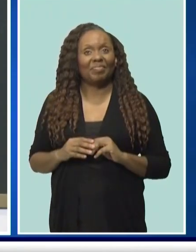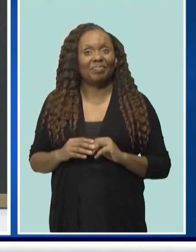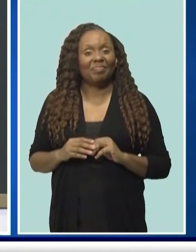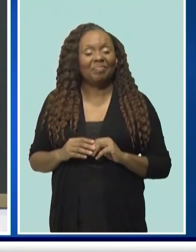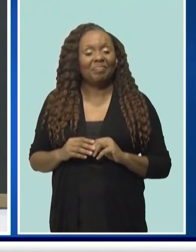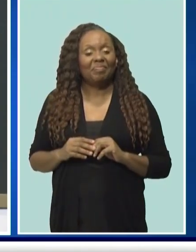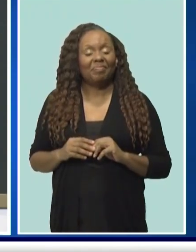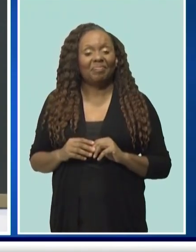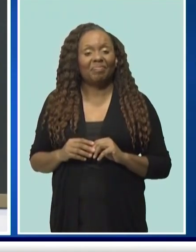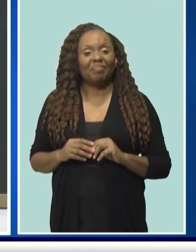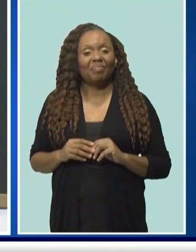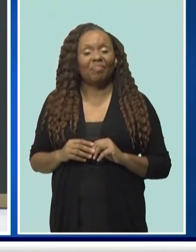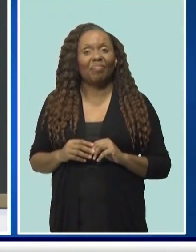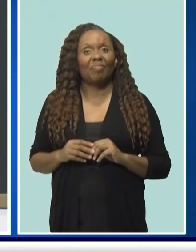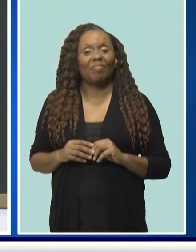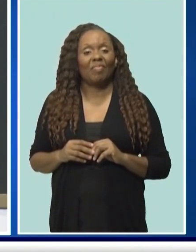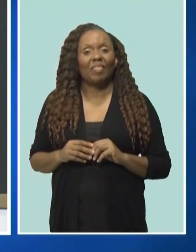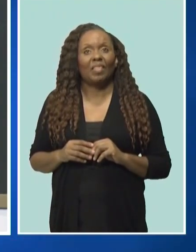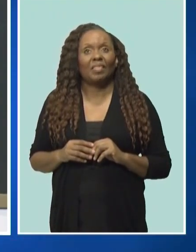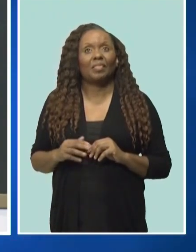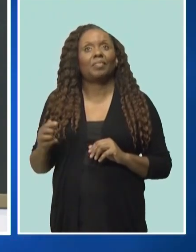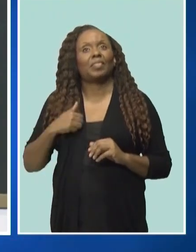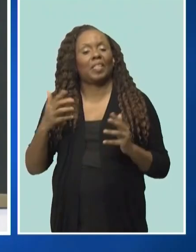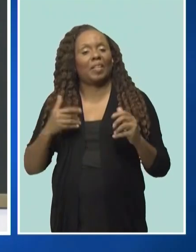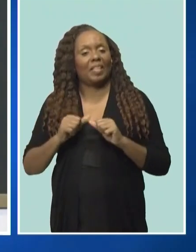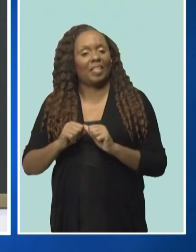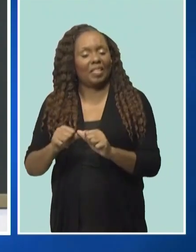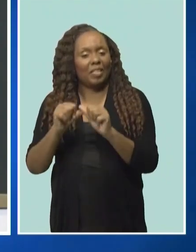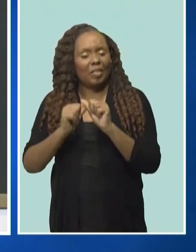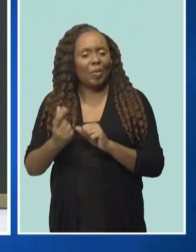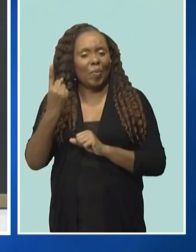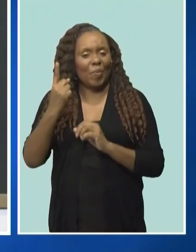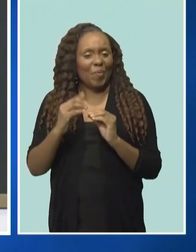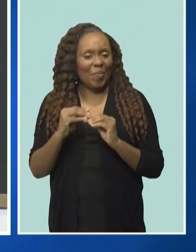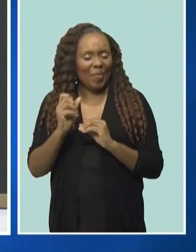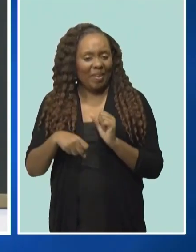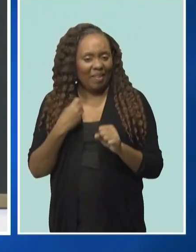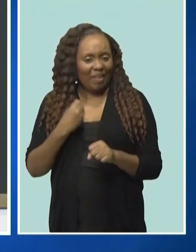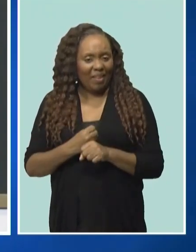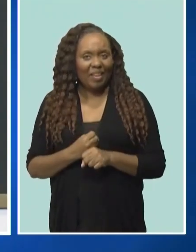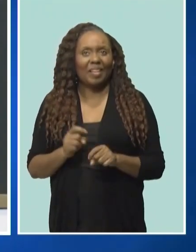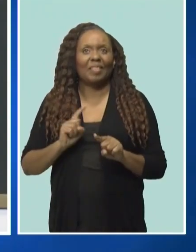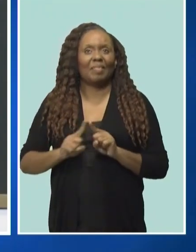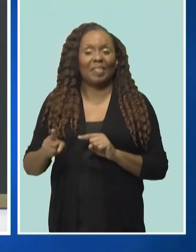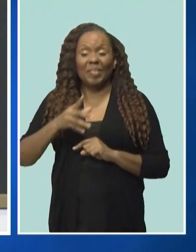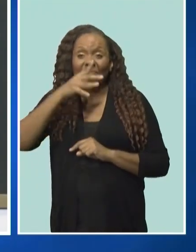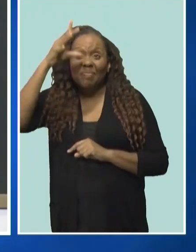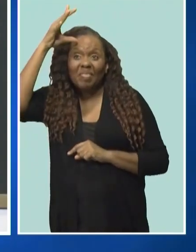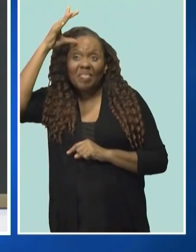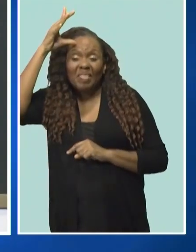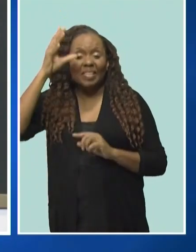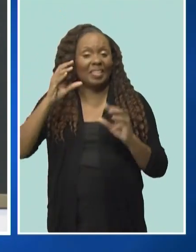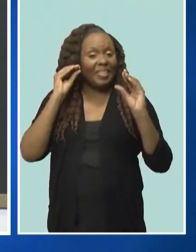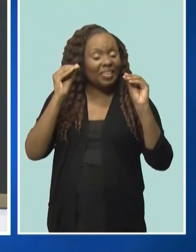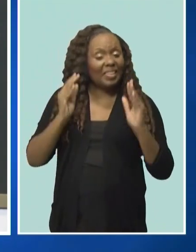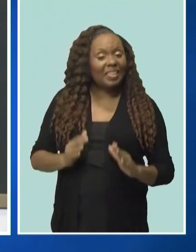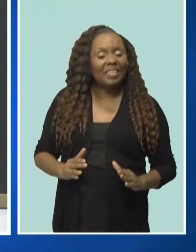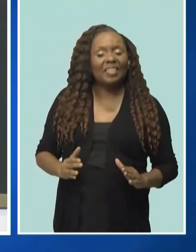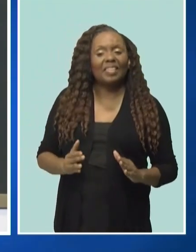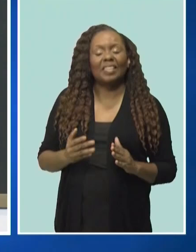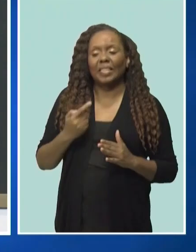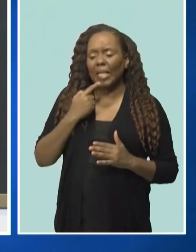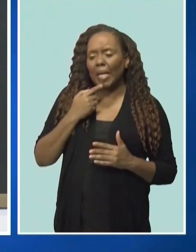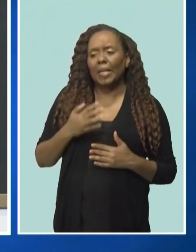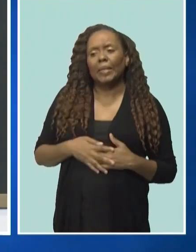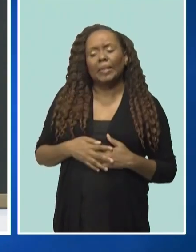Initially, I would have gone on for another year, but the parents and the teachers of the school would have